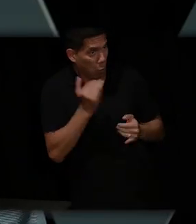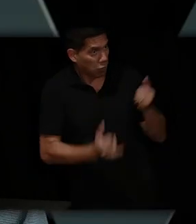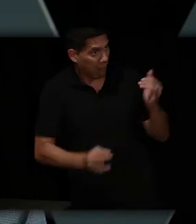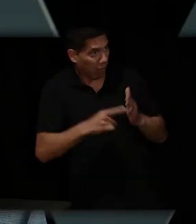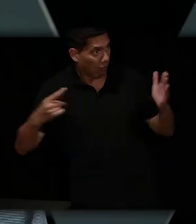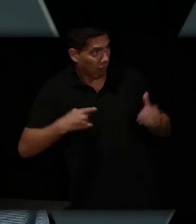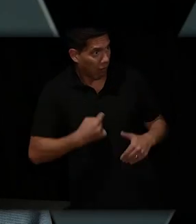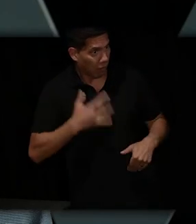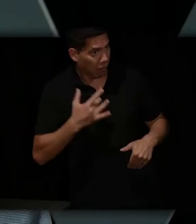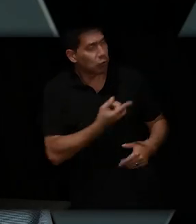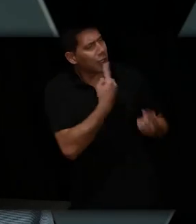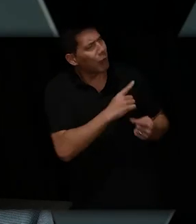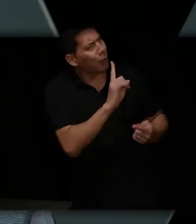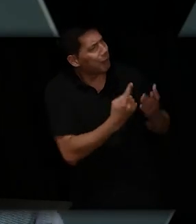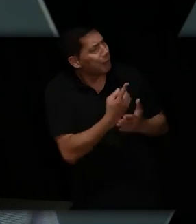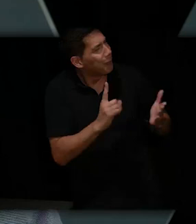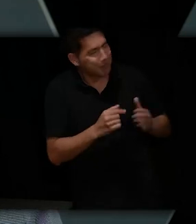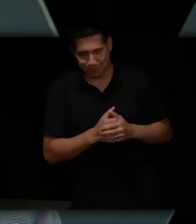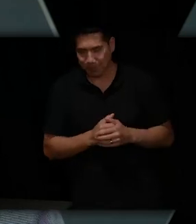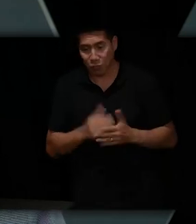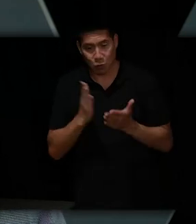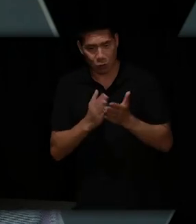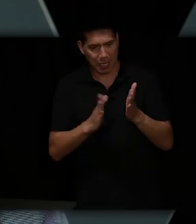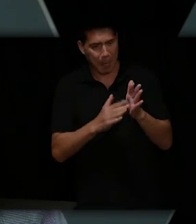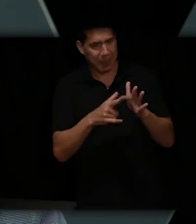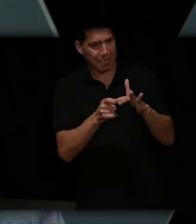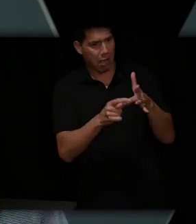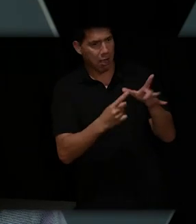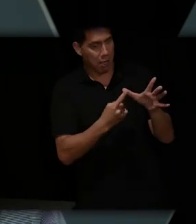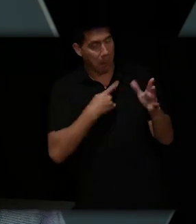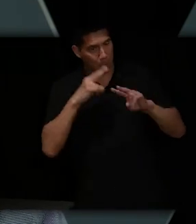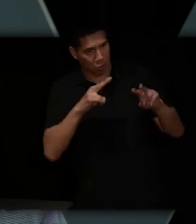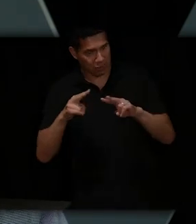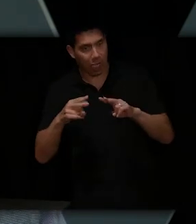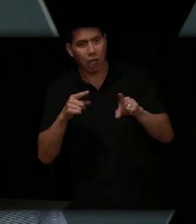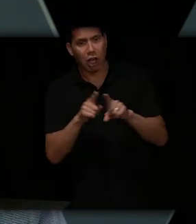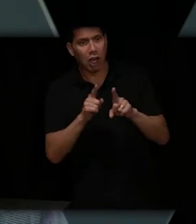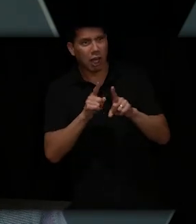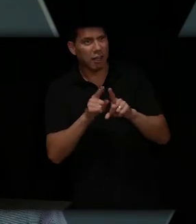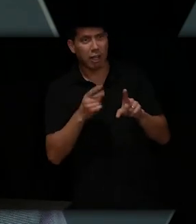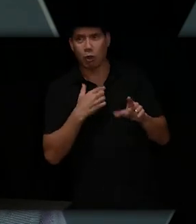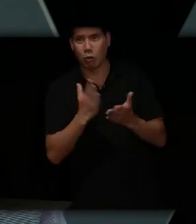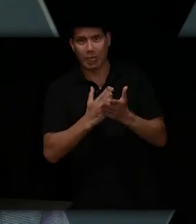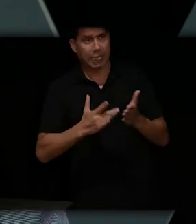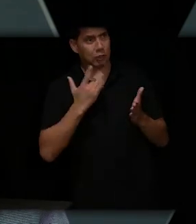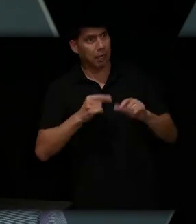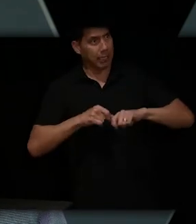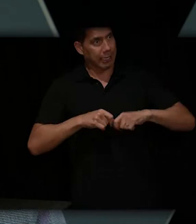one. No, comparatively. So media monitor was a position that was in the Eisenhower building, which is the big building next door to the West